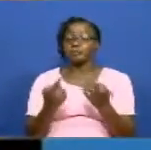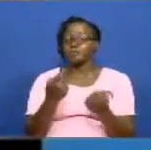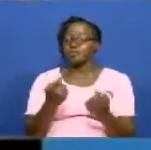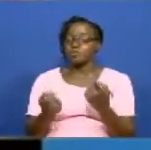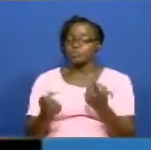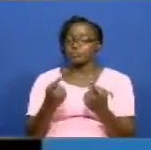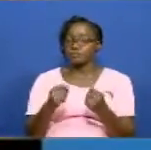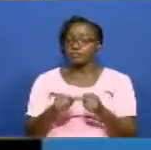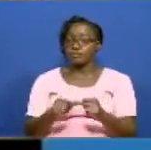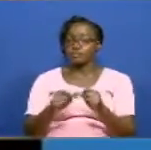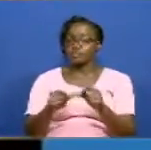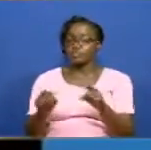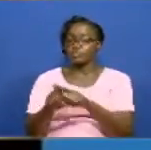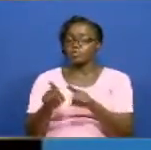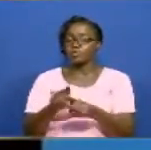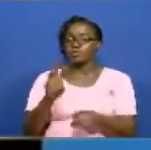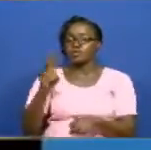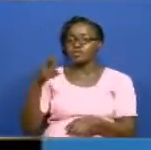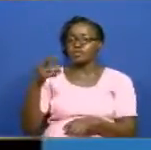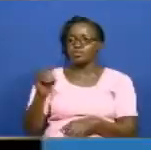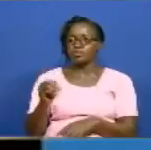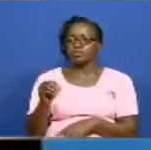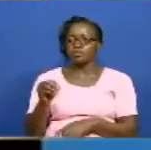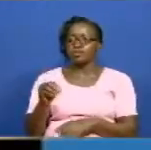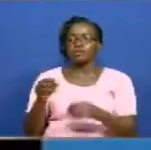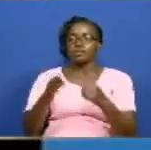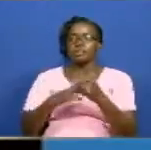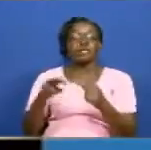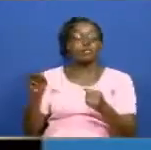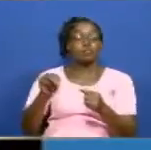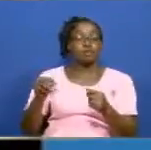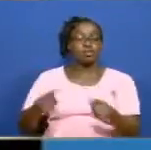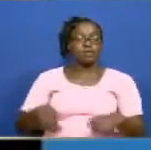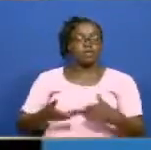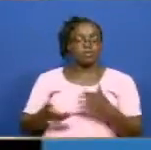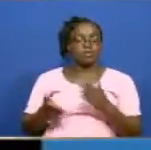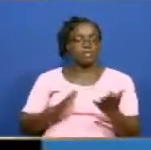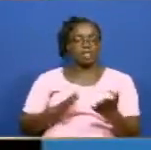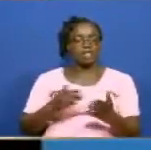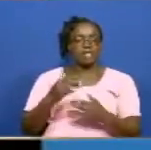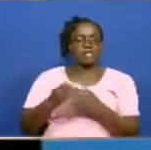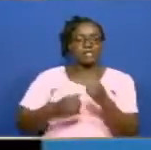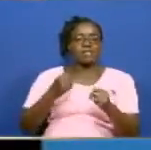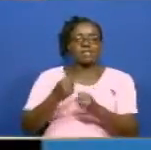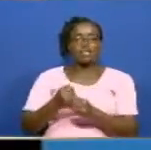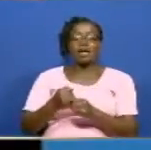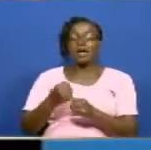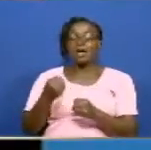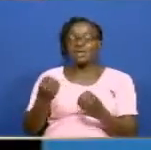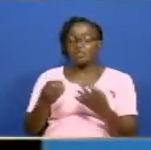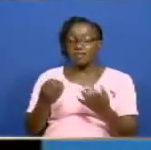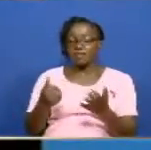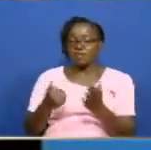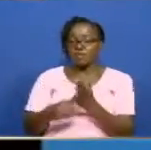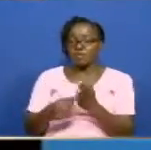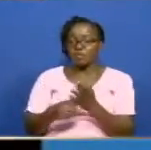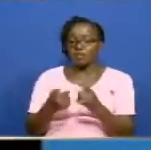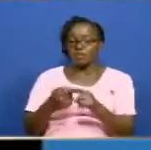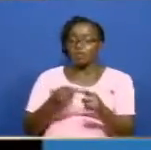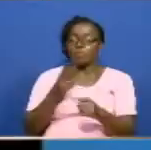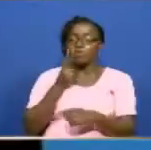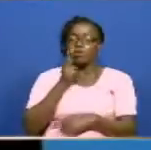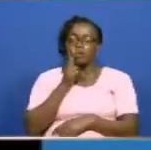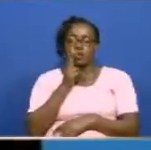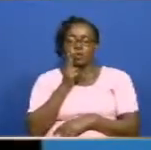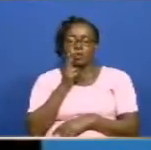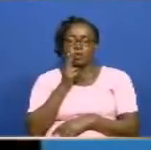to the World Health Organization, 8 million lives are lost every year from complications as a result of tobacco use. It is one